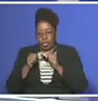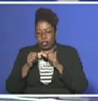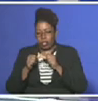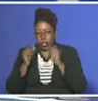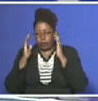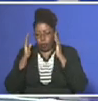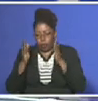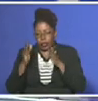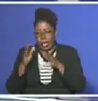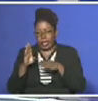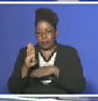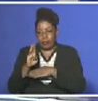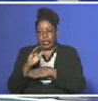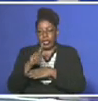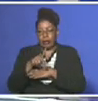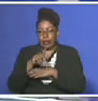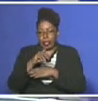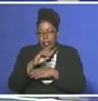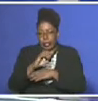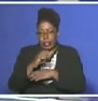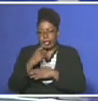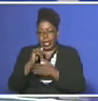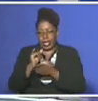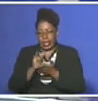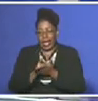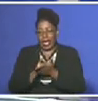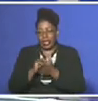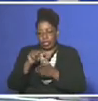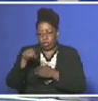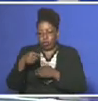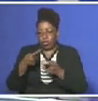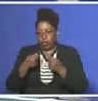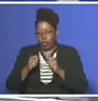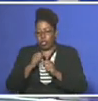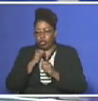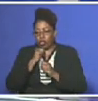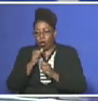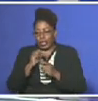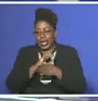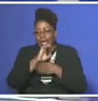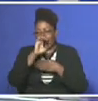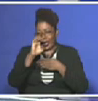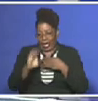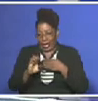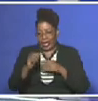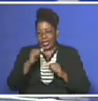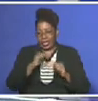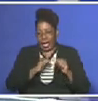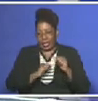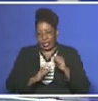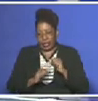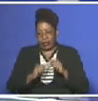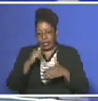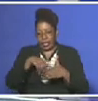as BPC has signaled that its recent drilling attempt does not end its activity in the Bahamas.